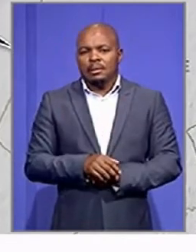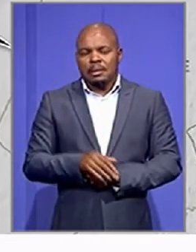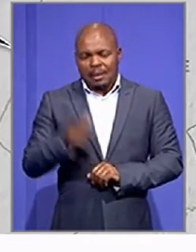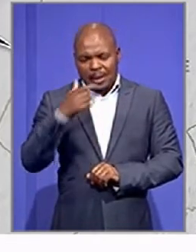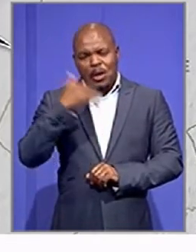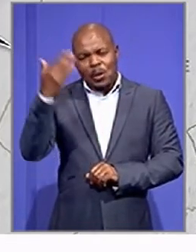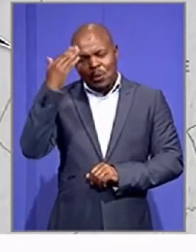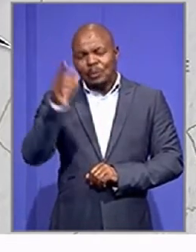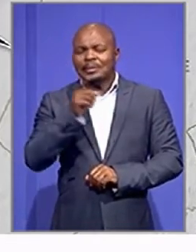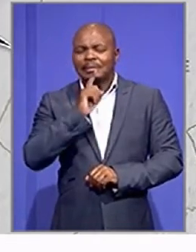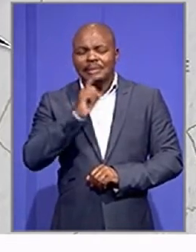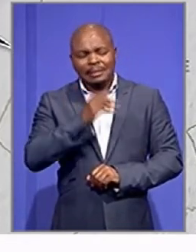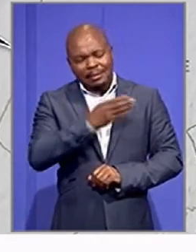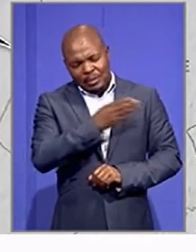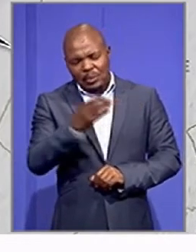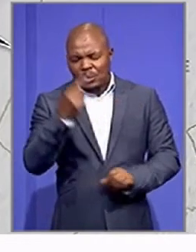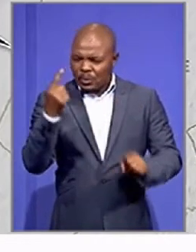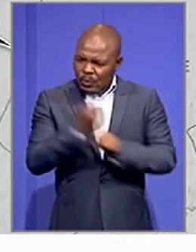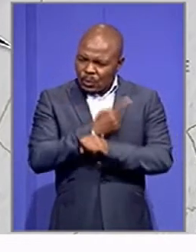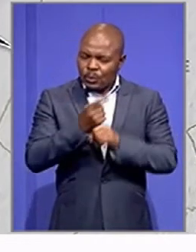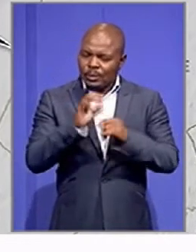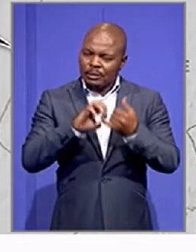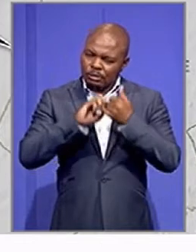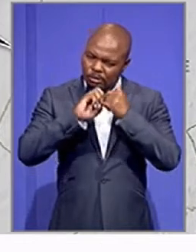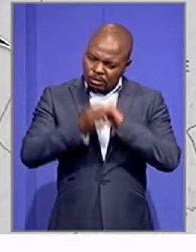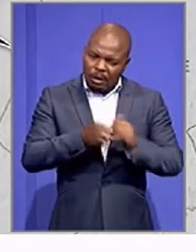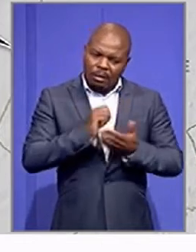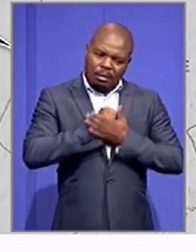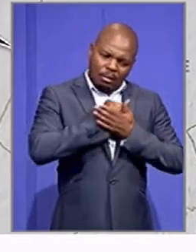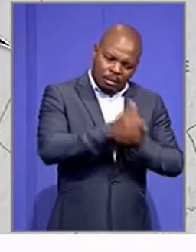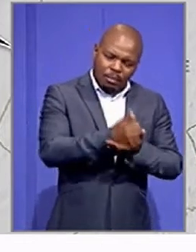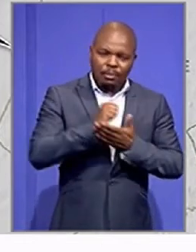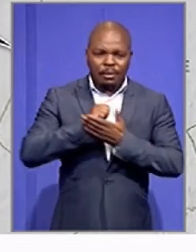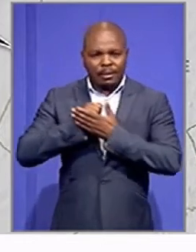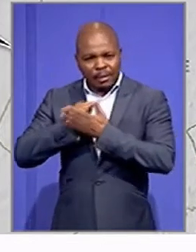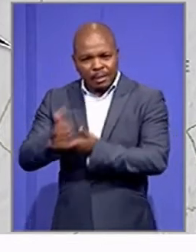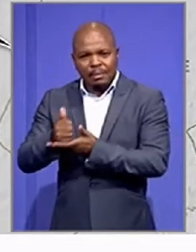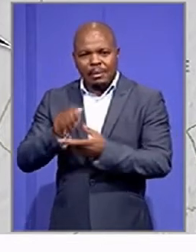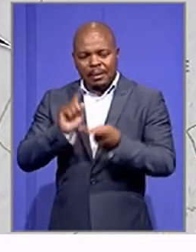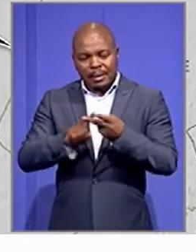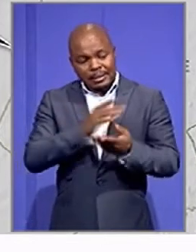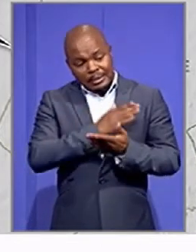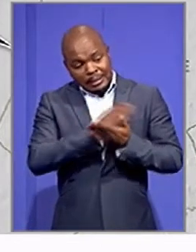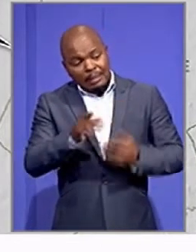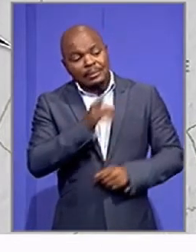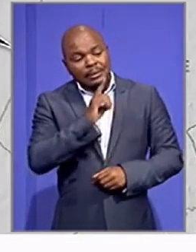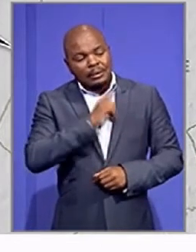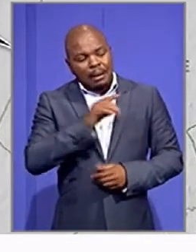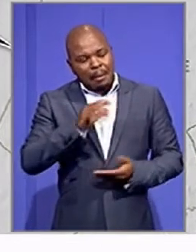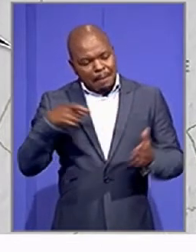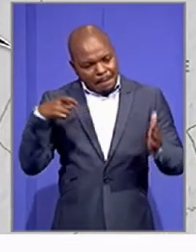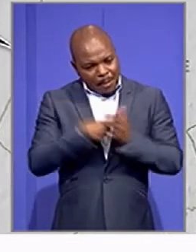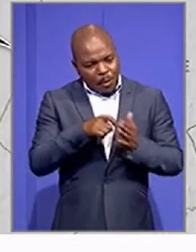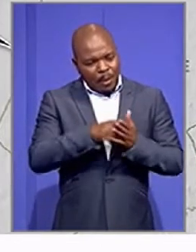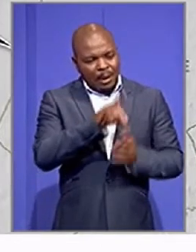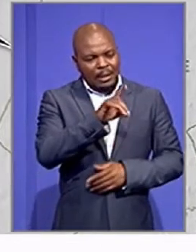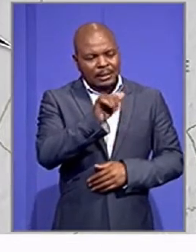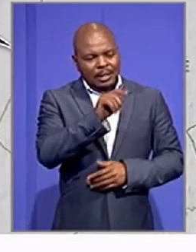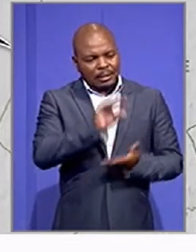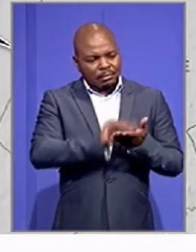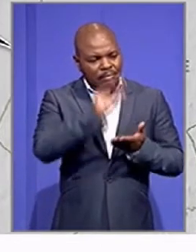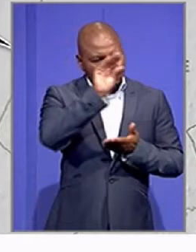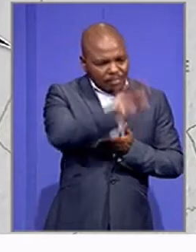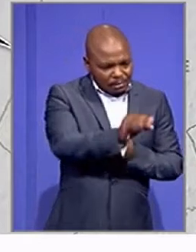of their way to be able to assist these learners. We know that there are teachers who even buy data for some of these learners, put them into WhatsApp